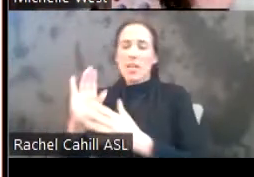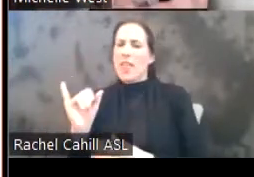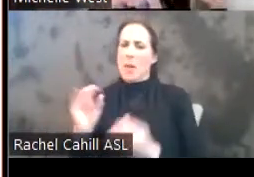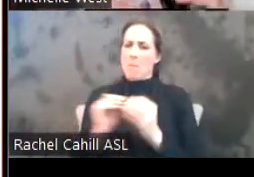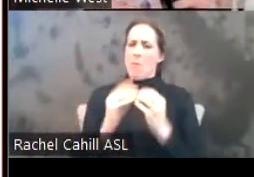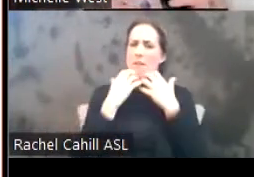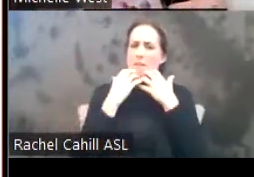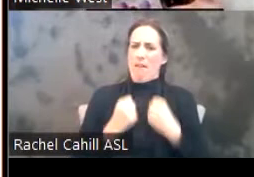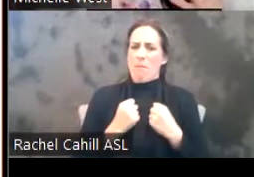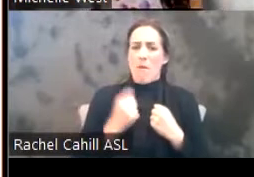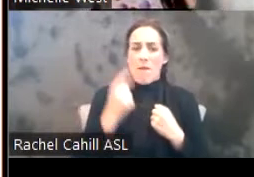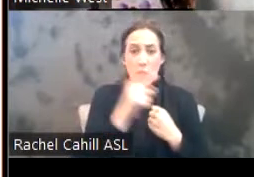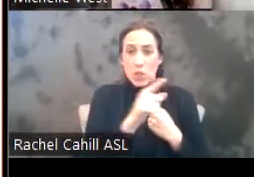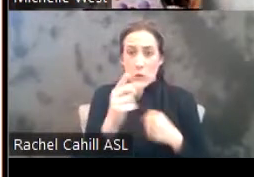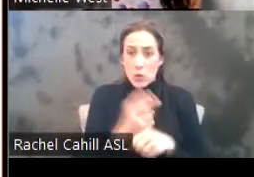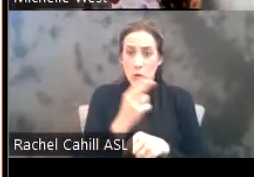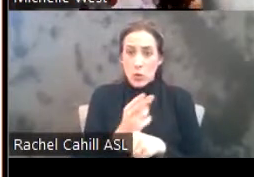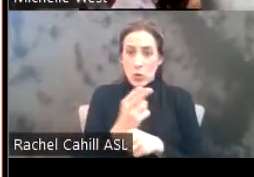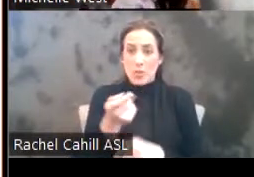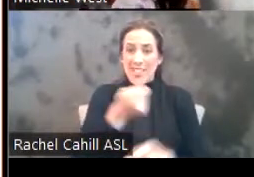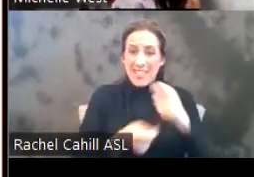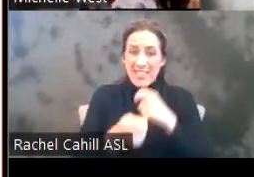you to use in this space than your logo.